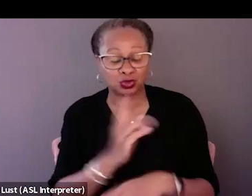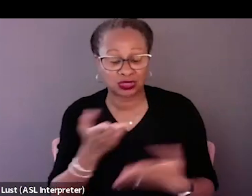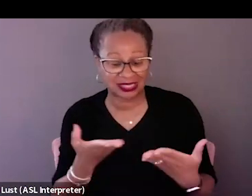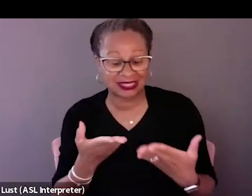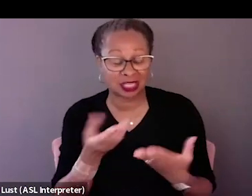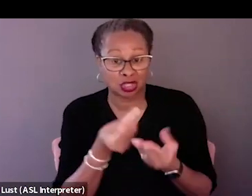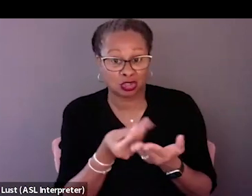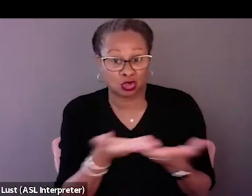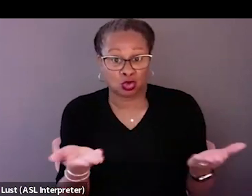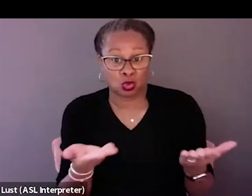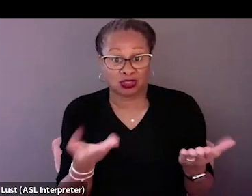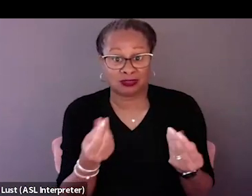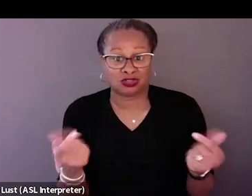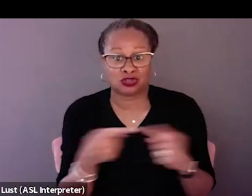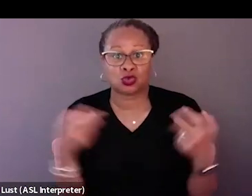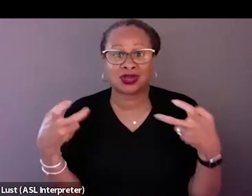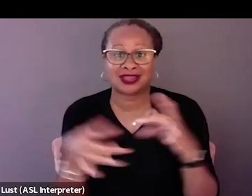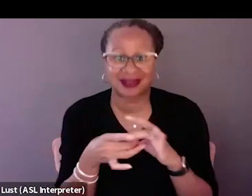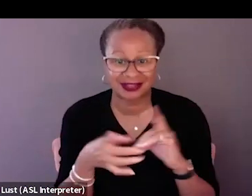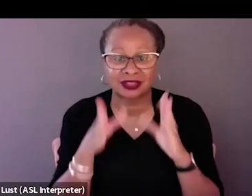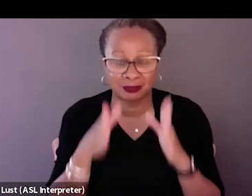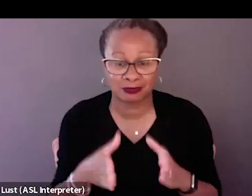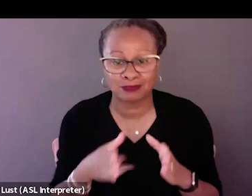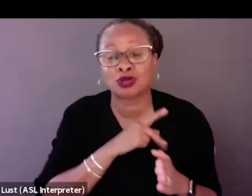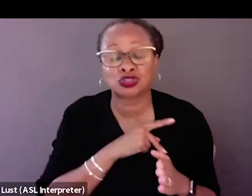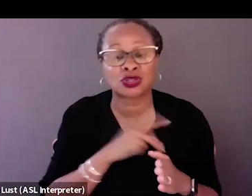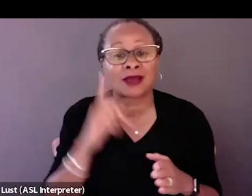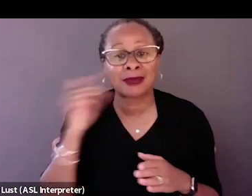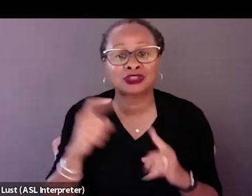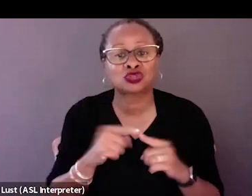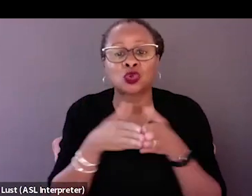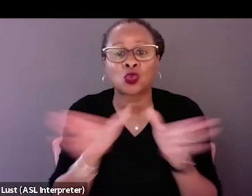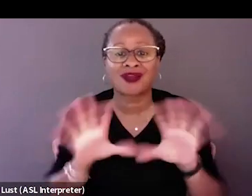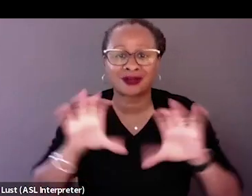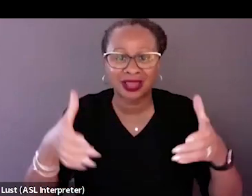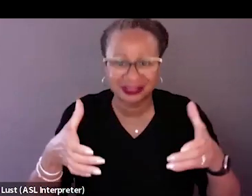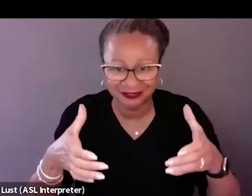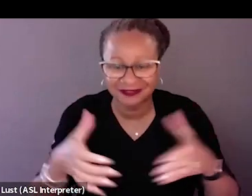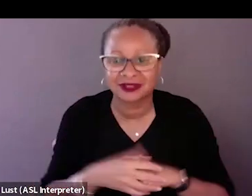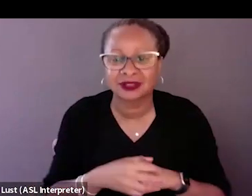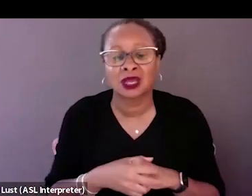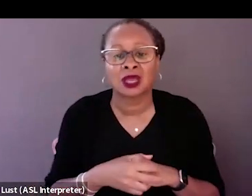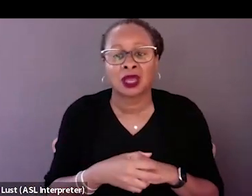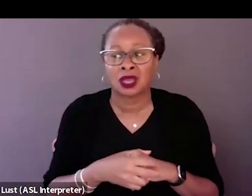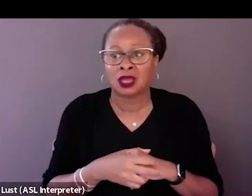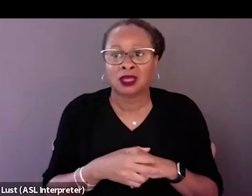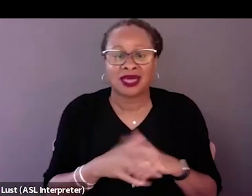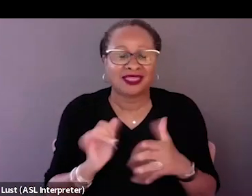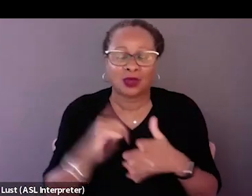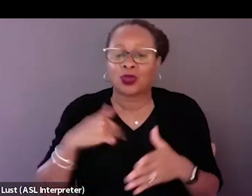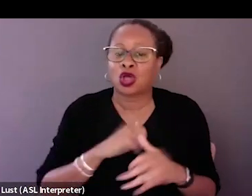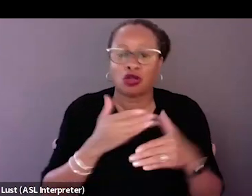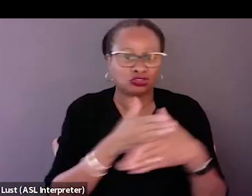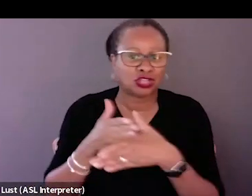source material, like to connect the personal memories to the wider collective memory of that we all